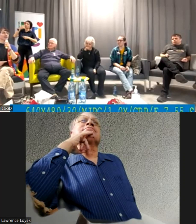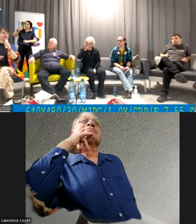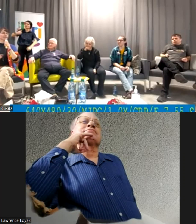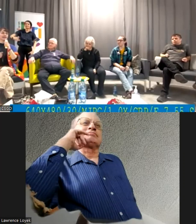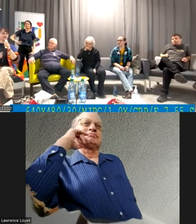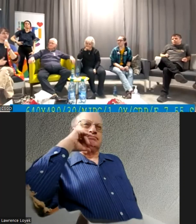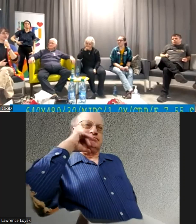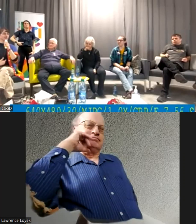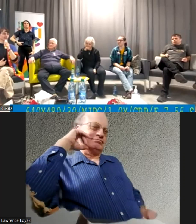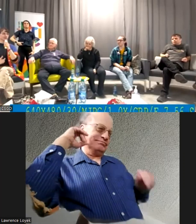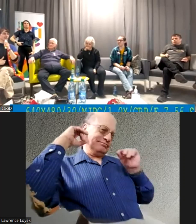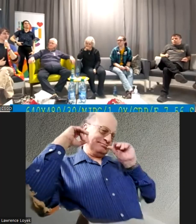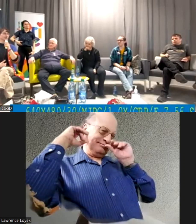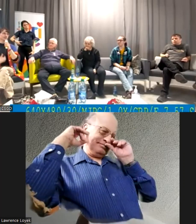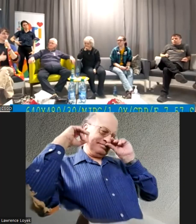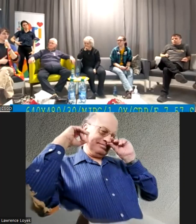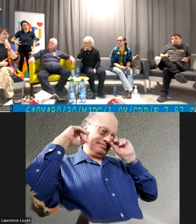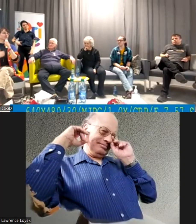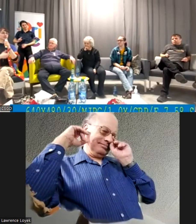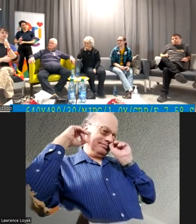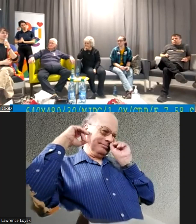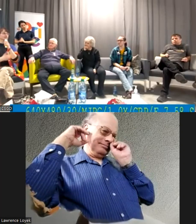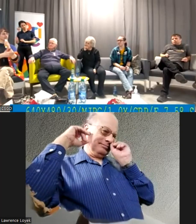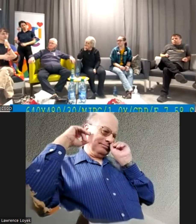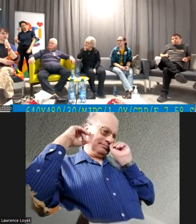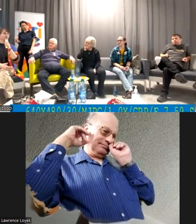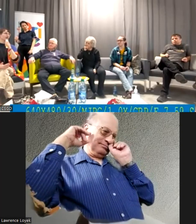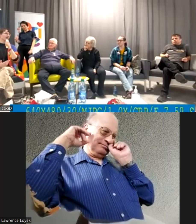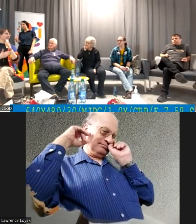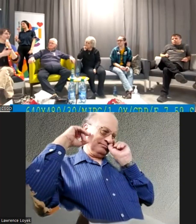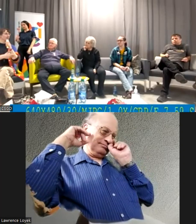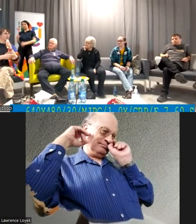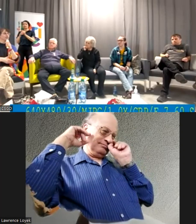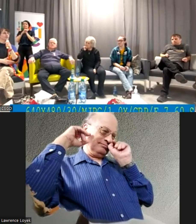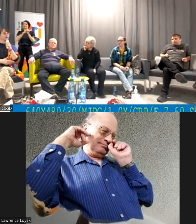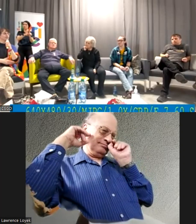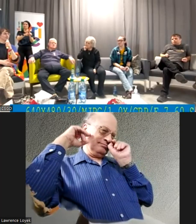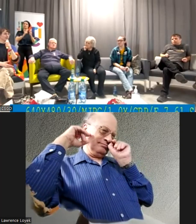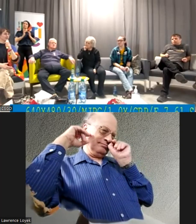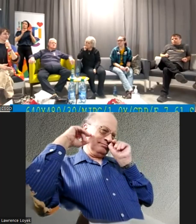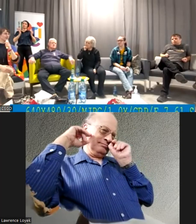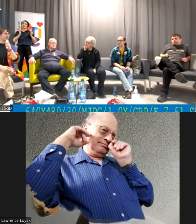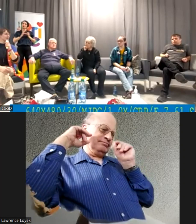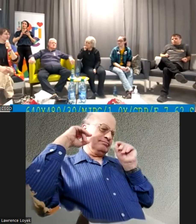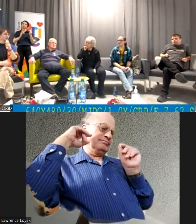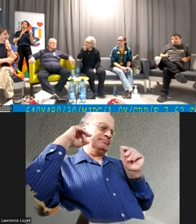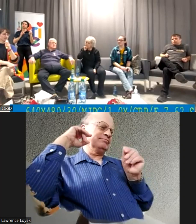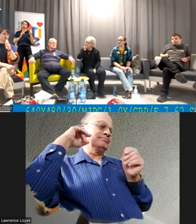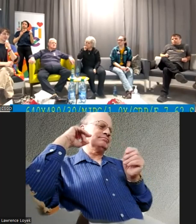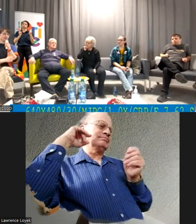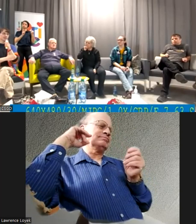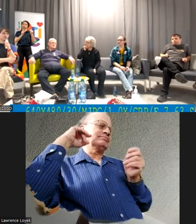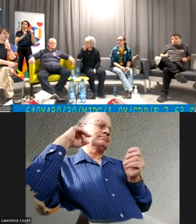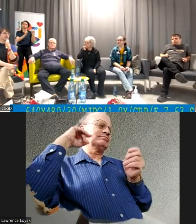you. And if that feeling in your gut changes, then that's okay. Trust, like follow your heart, follow what feels right for you. So find